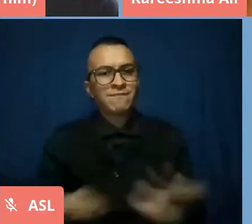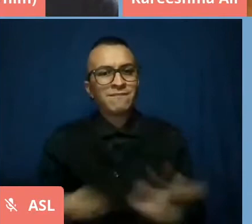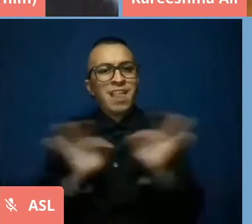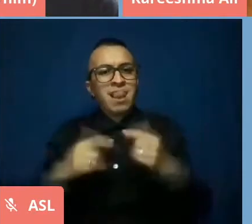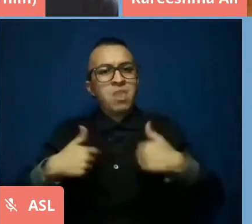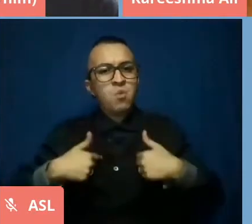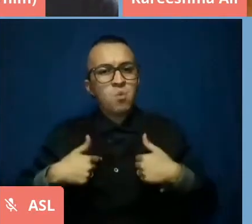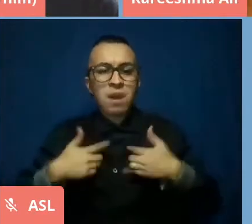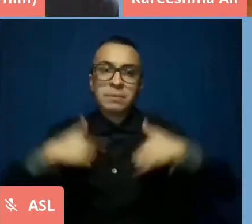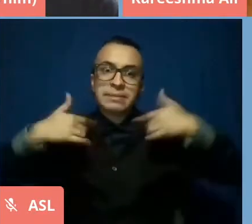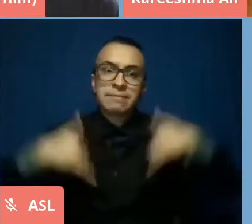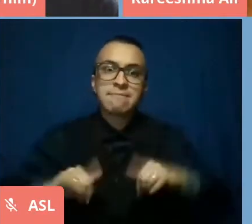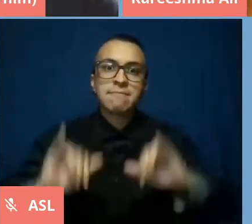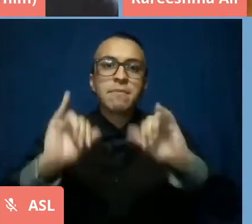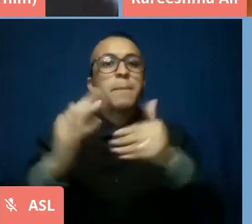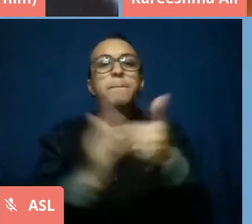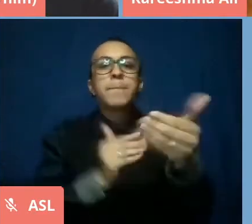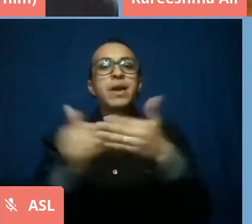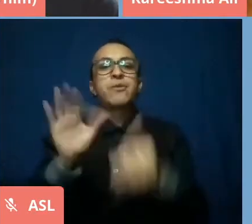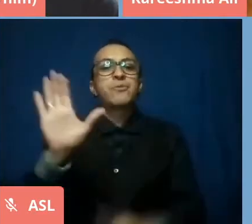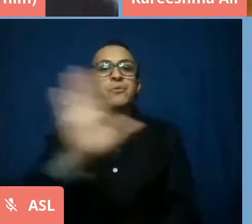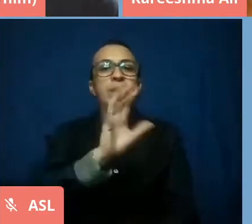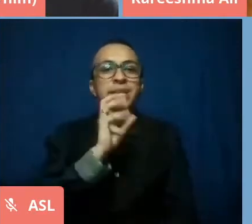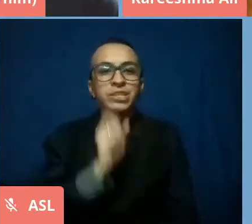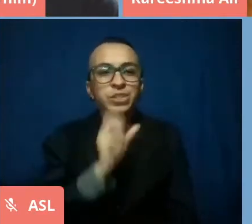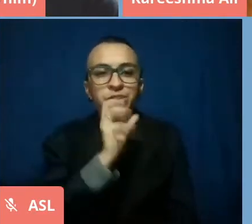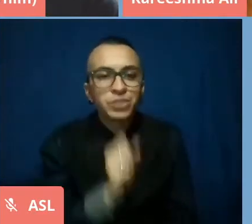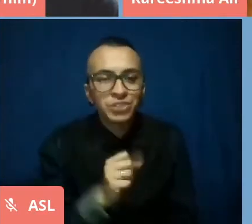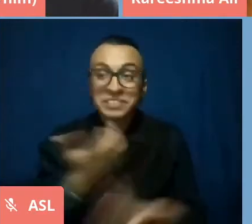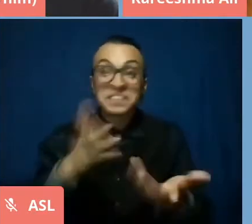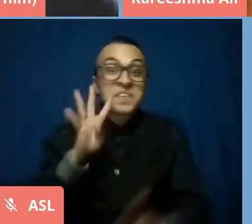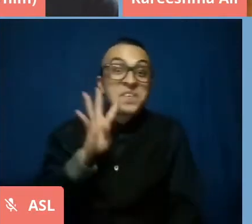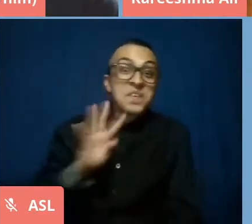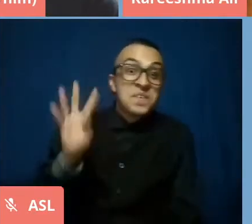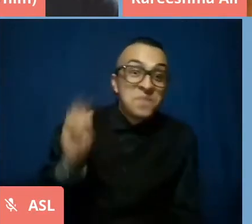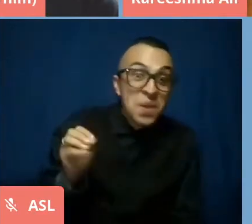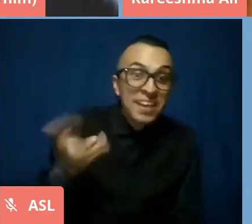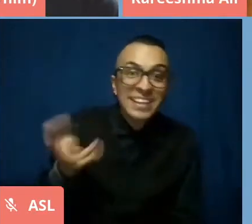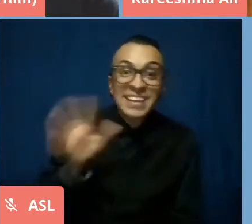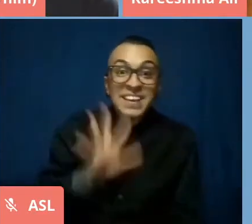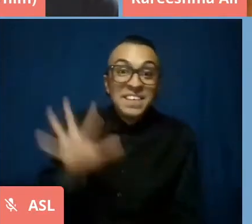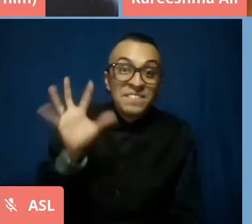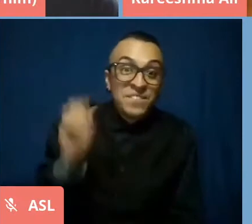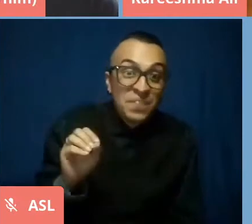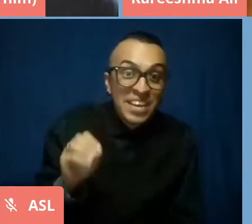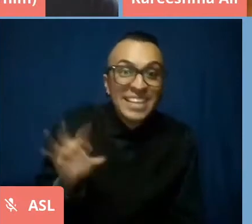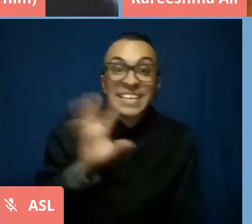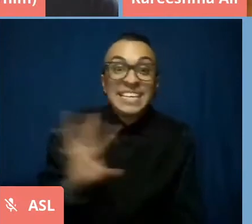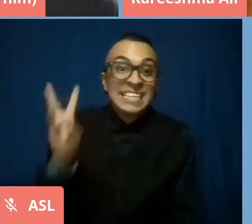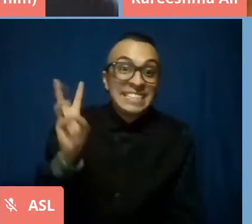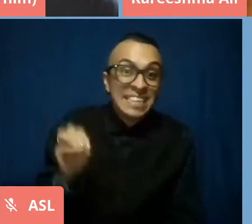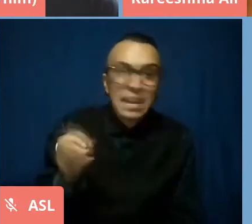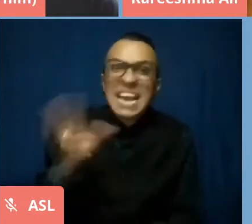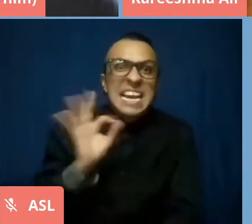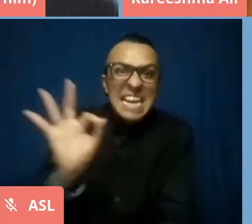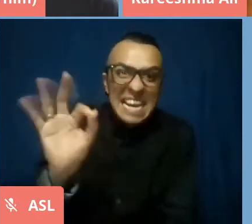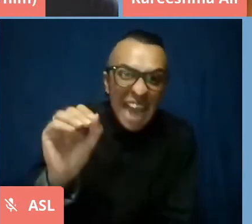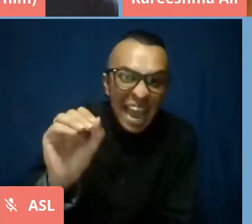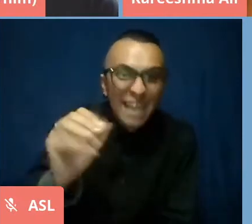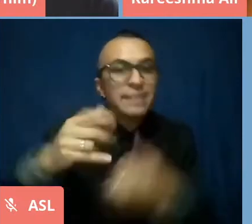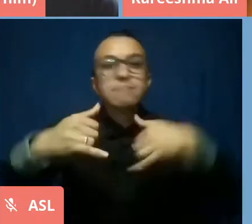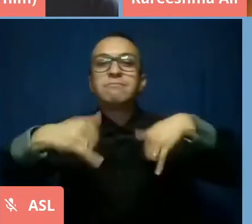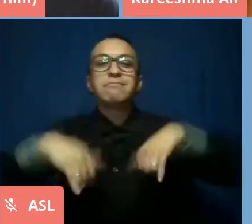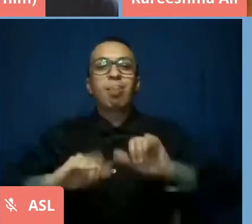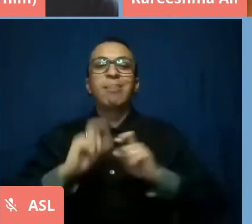still, no matter what age, 40, 50, 60, 70, 90, we're still contributing